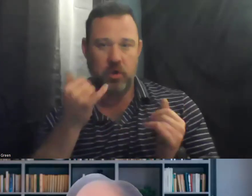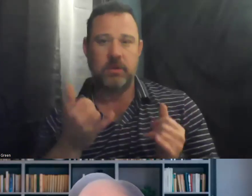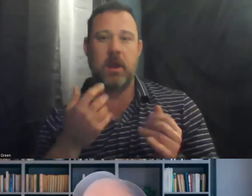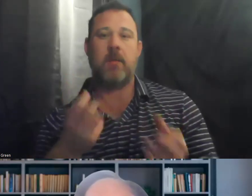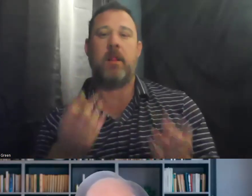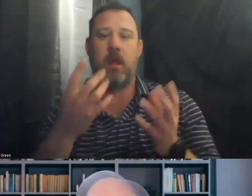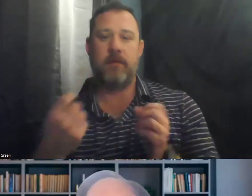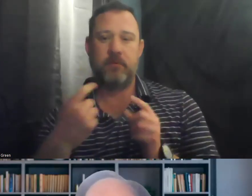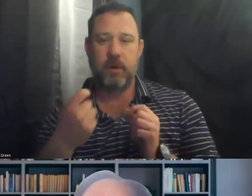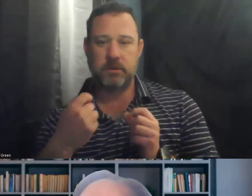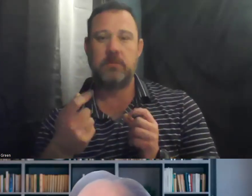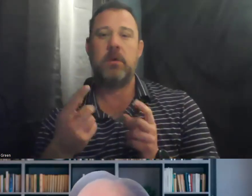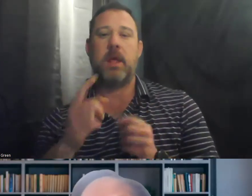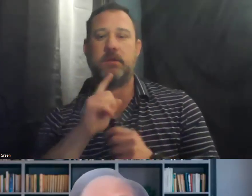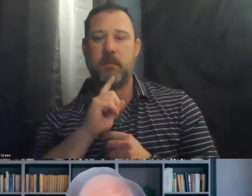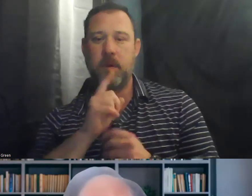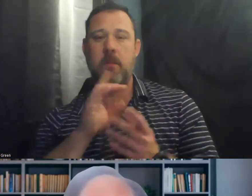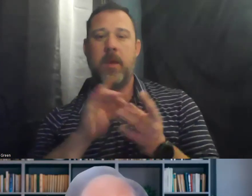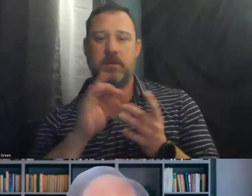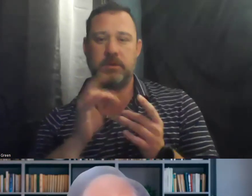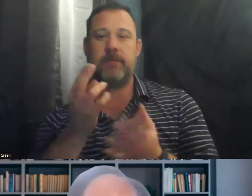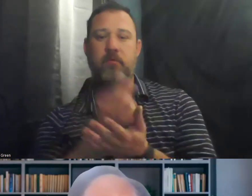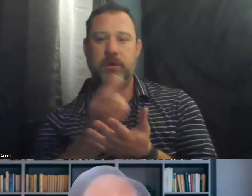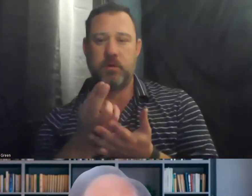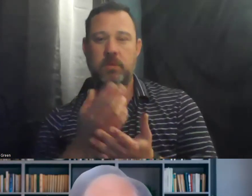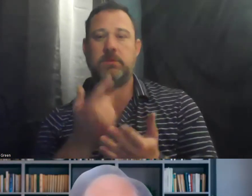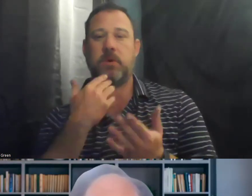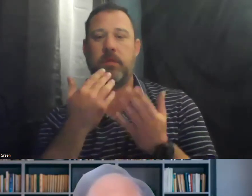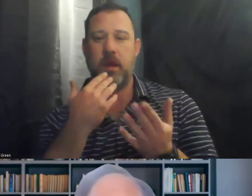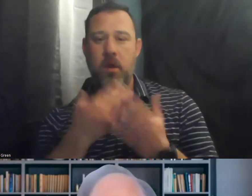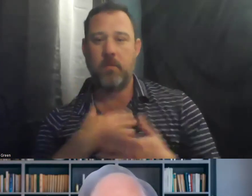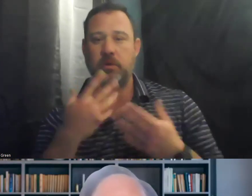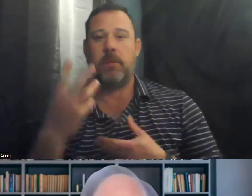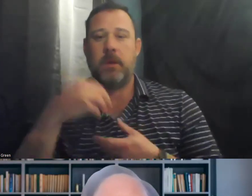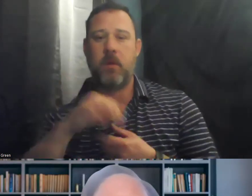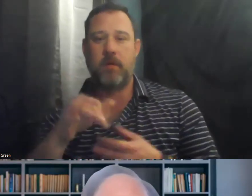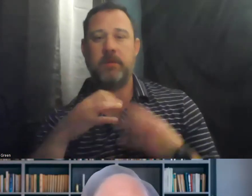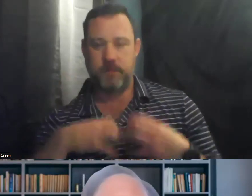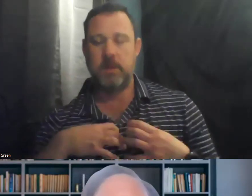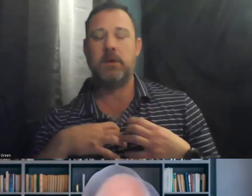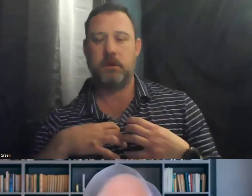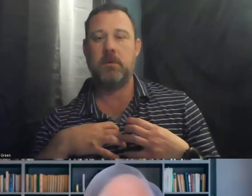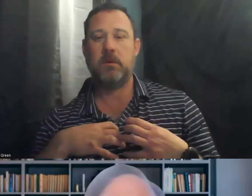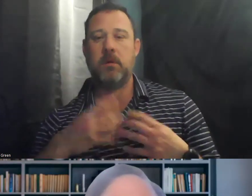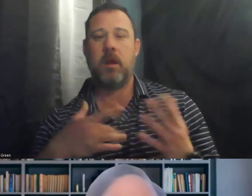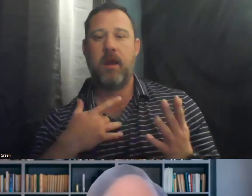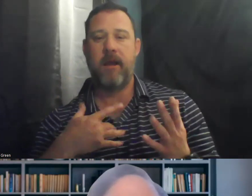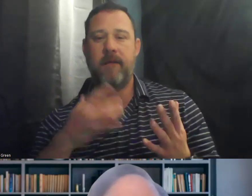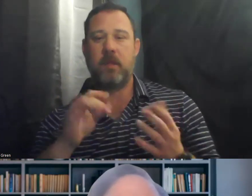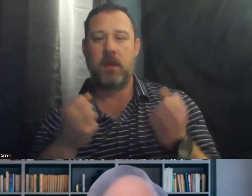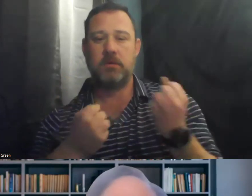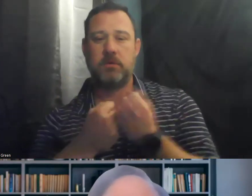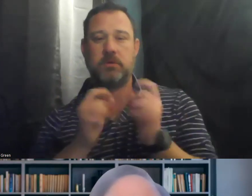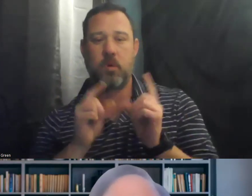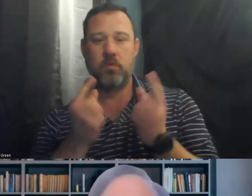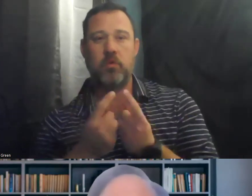direct messages and some resources. So I do appreciate being a part of this committee, and I feel like it's a support group.